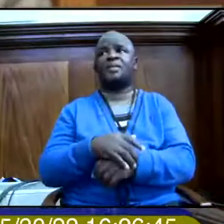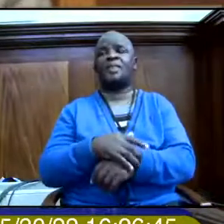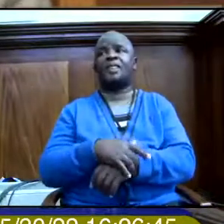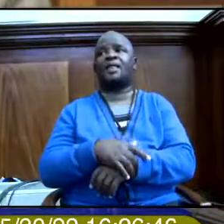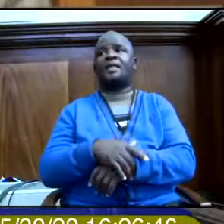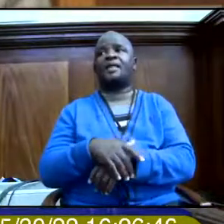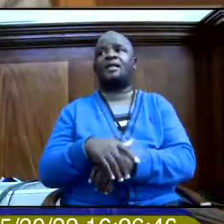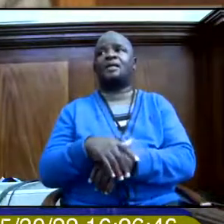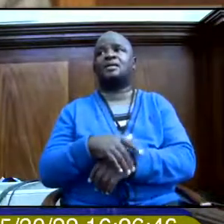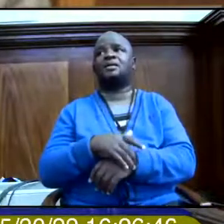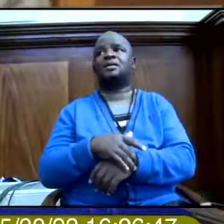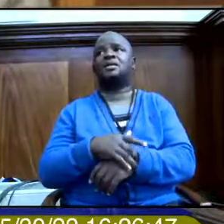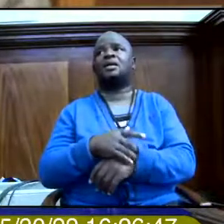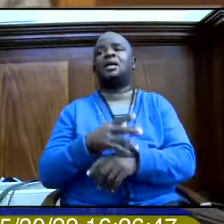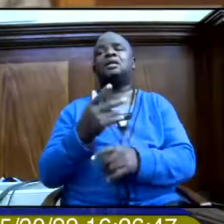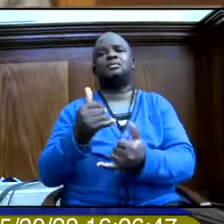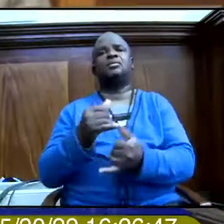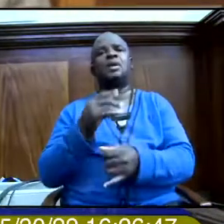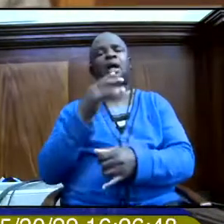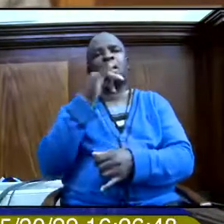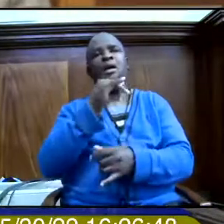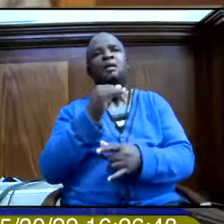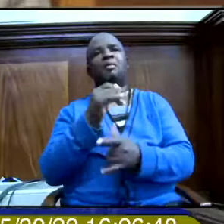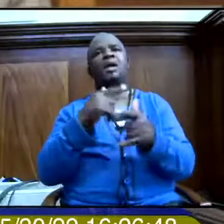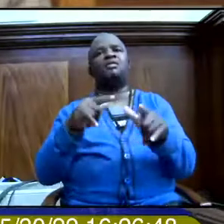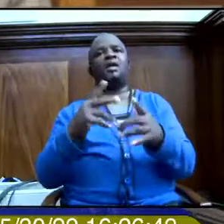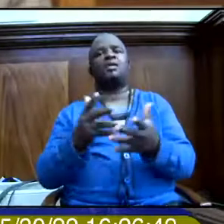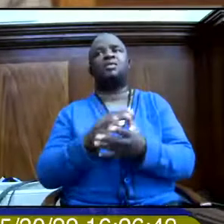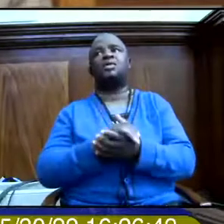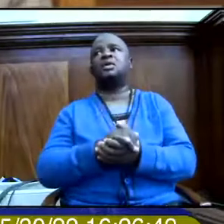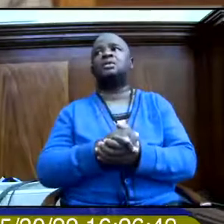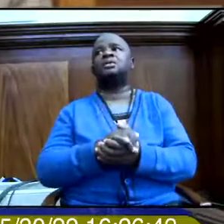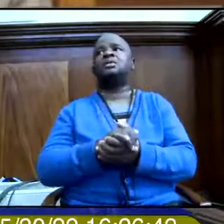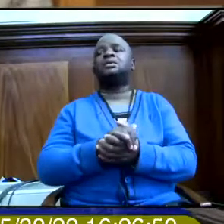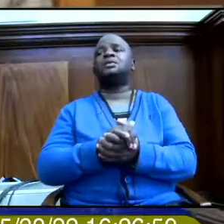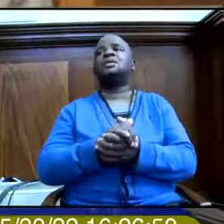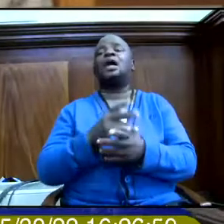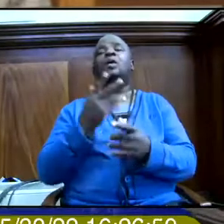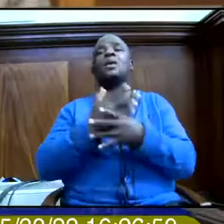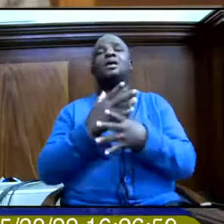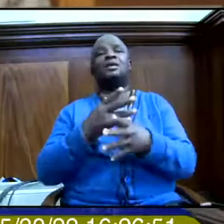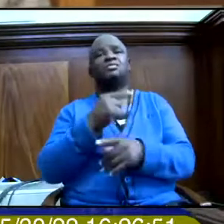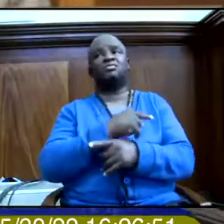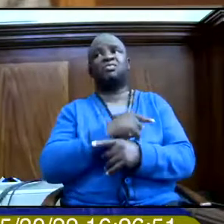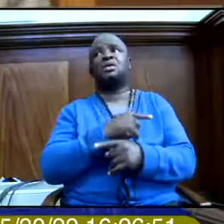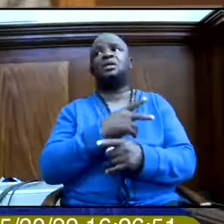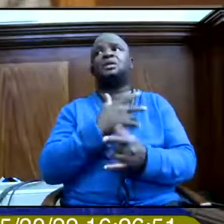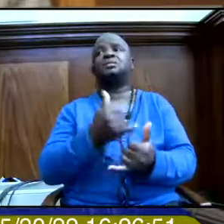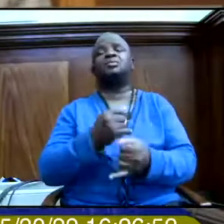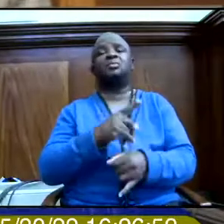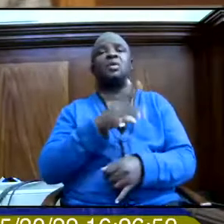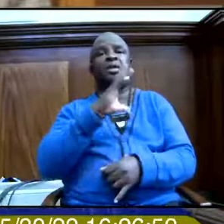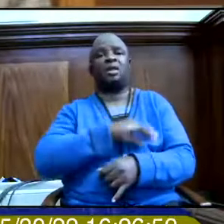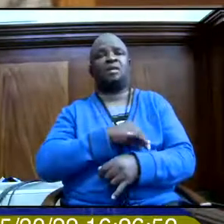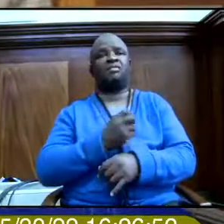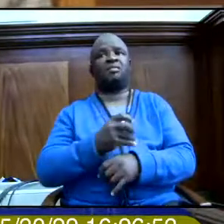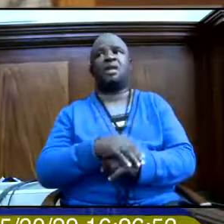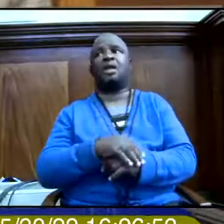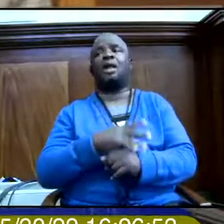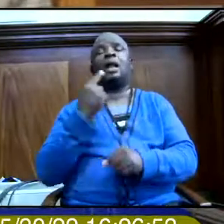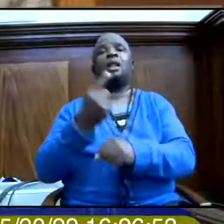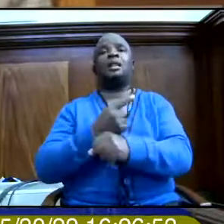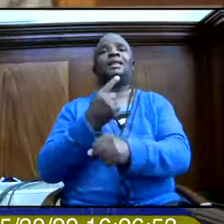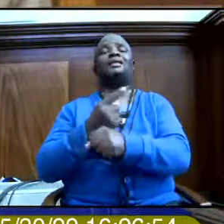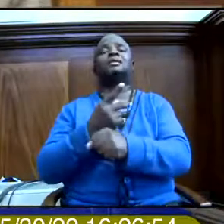what is the the level of crime now the workers at that police station are demoralized every